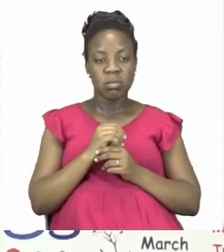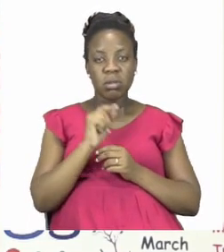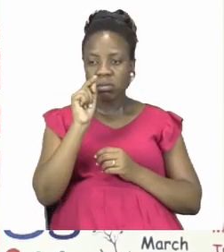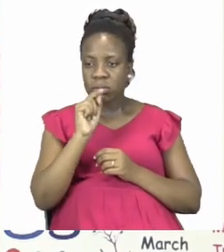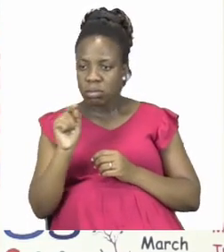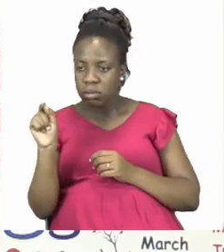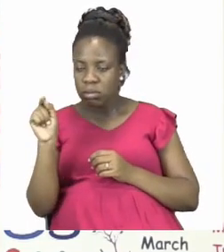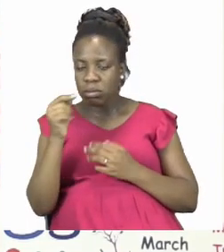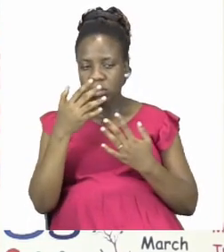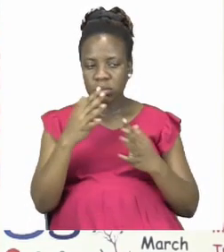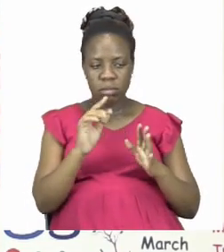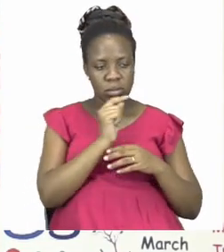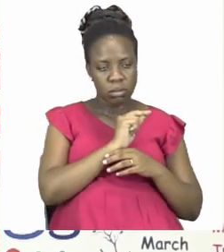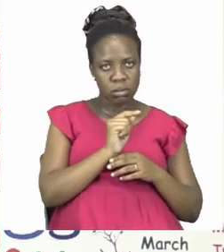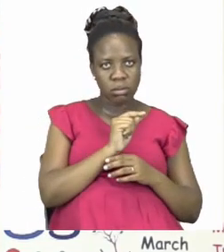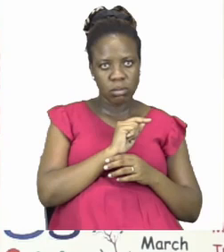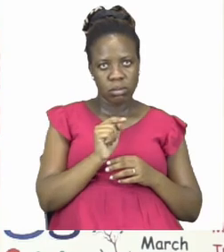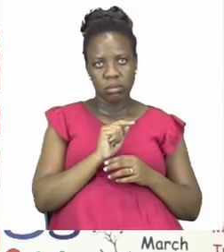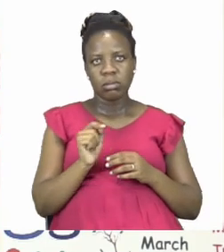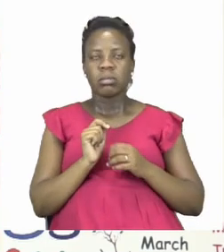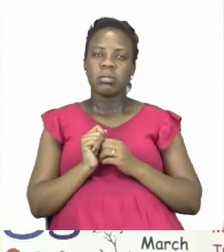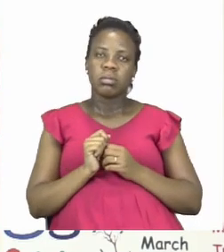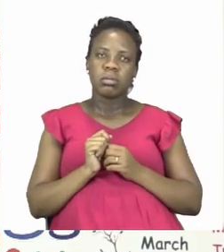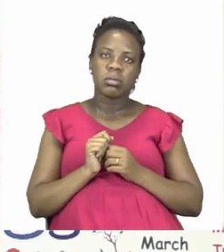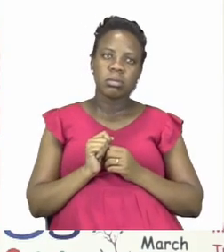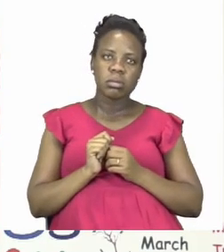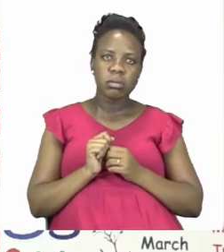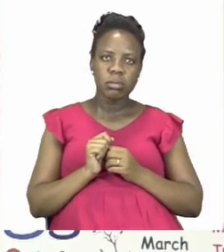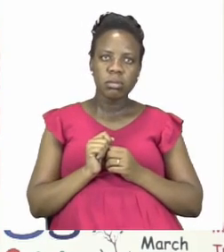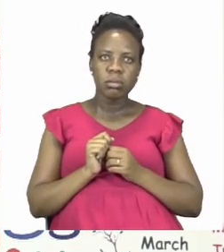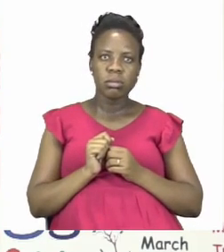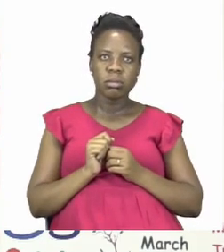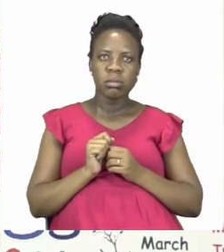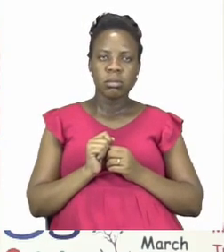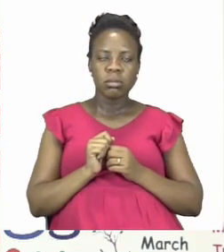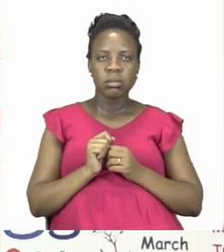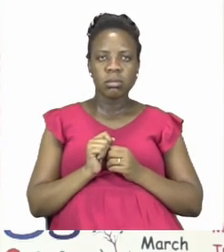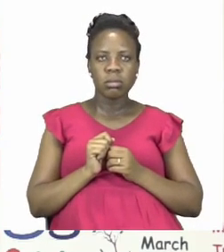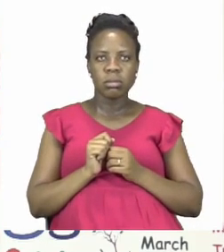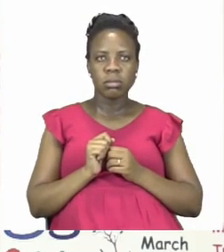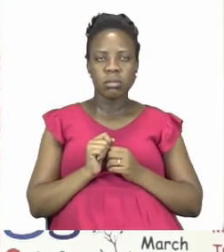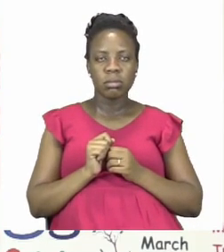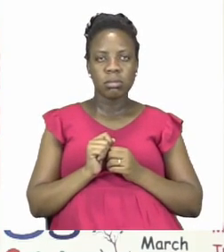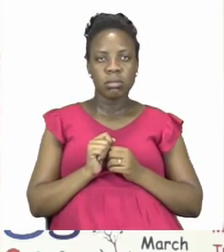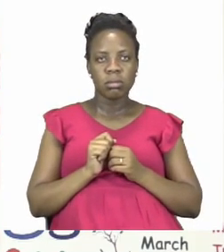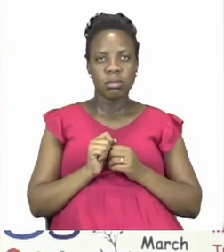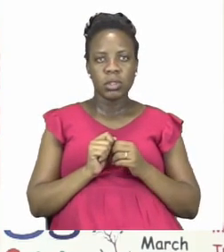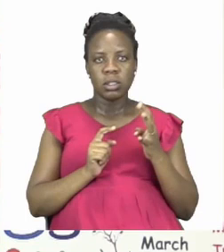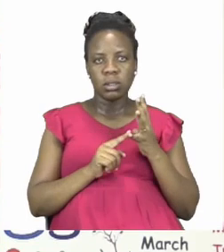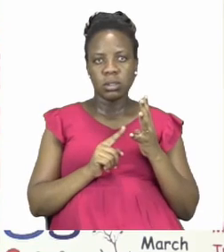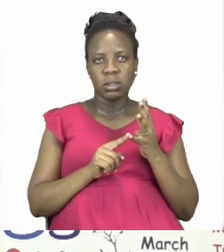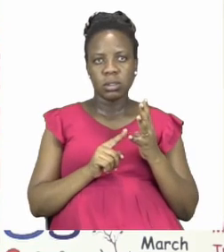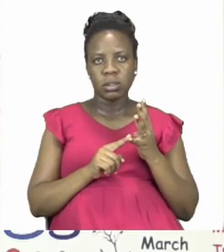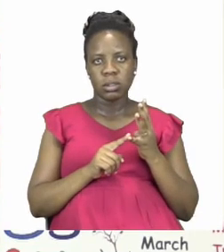must remember to cross it out from your list. Now I want us to try and find this word together. And this